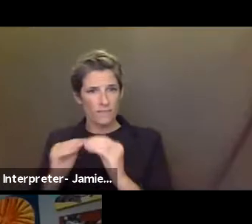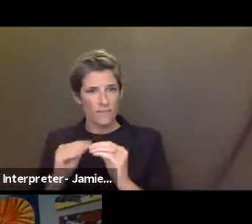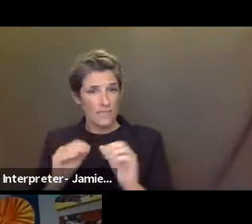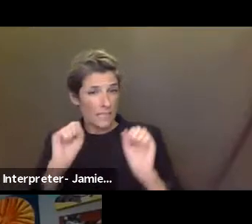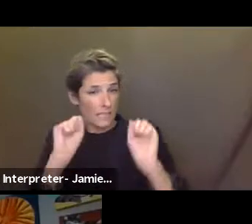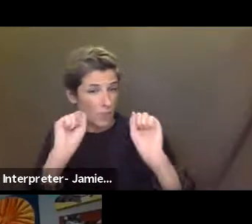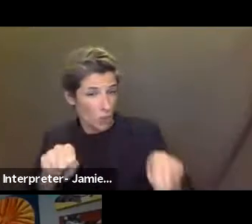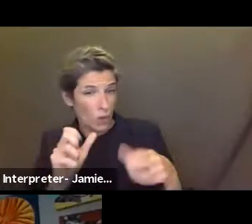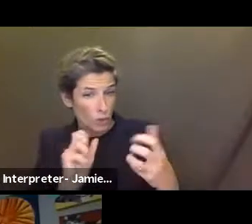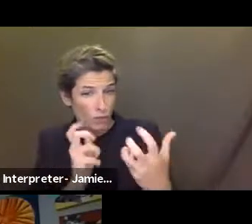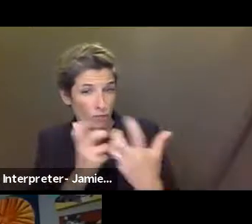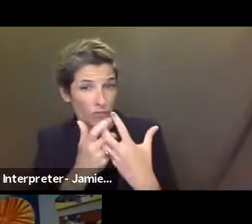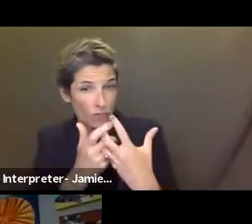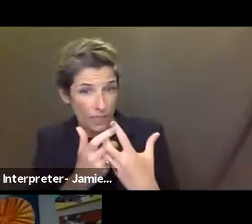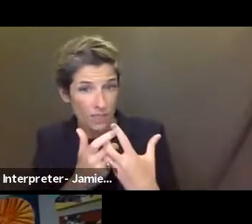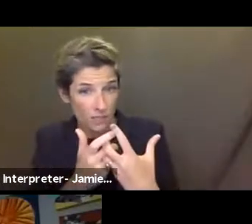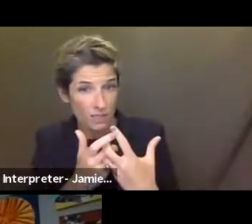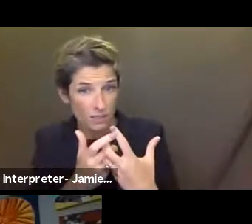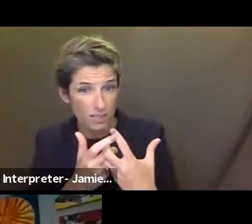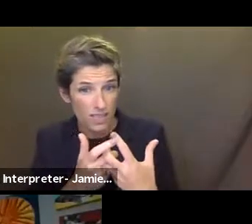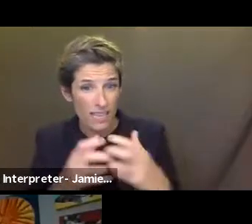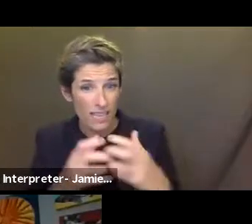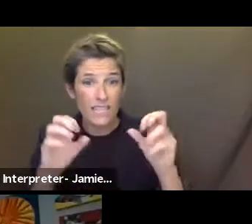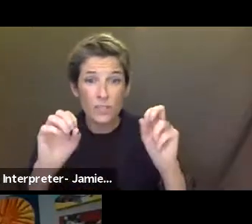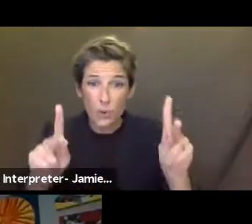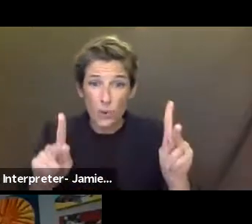example, feeling broken is okay.